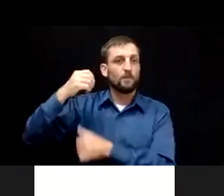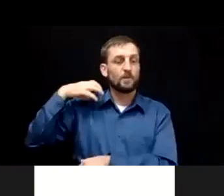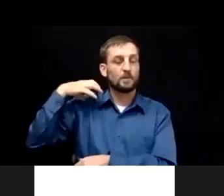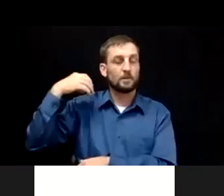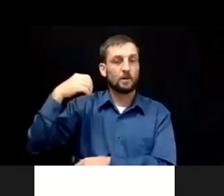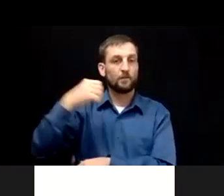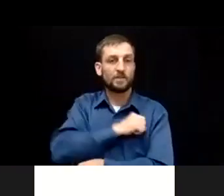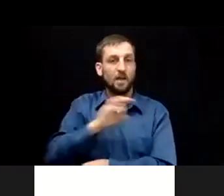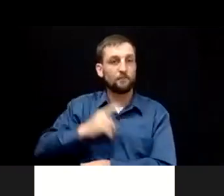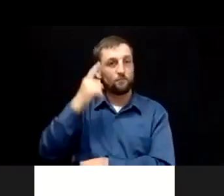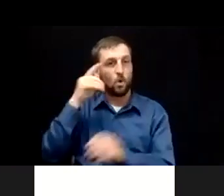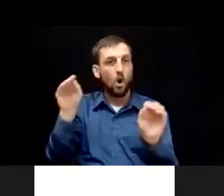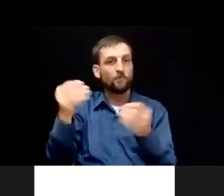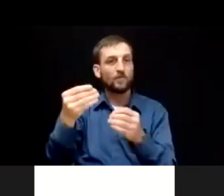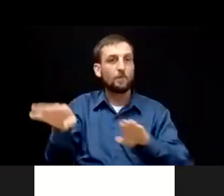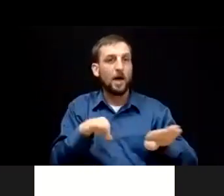Health.